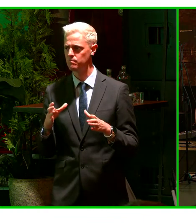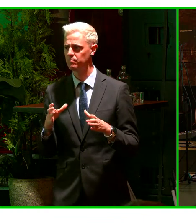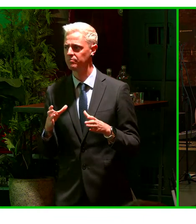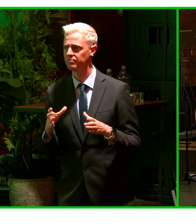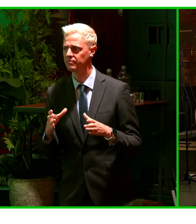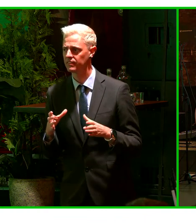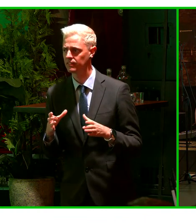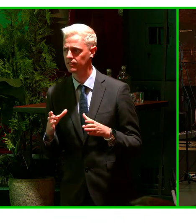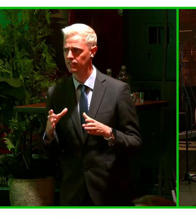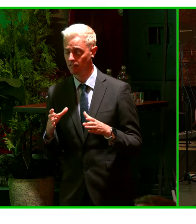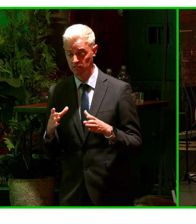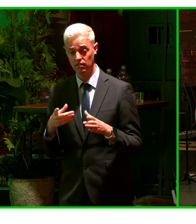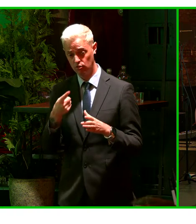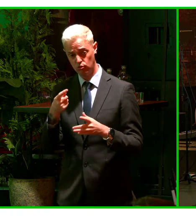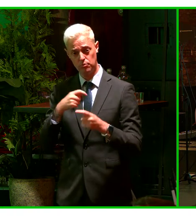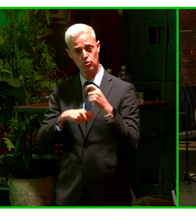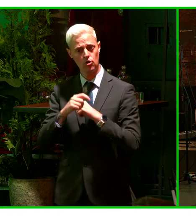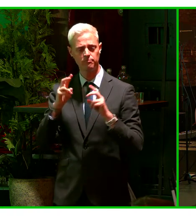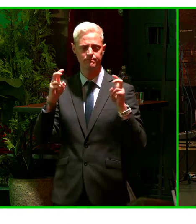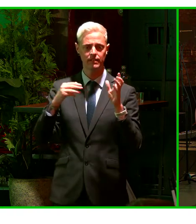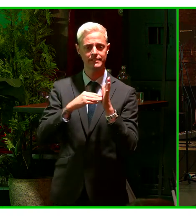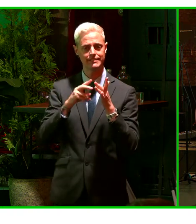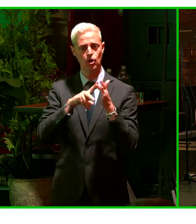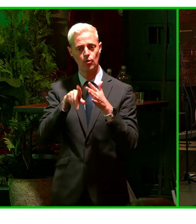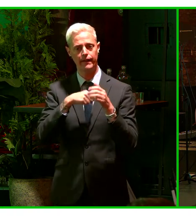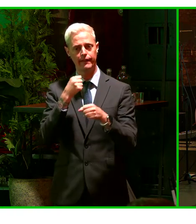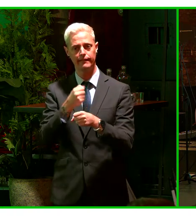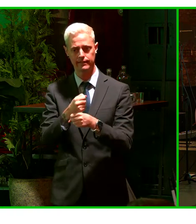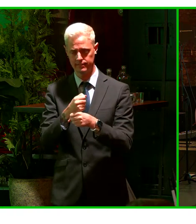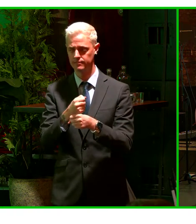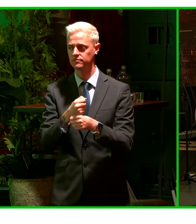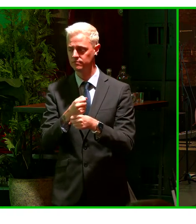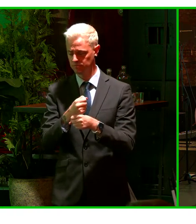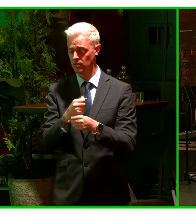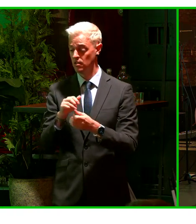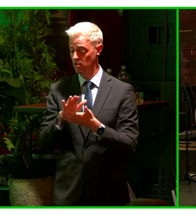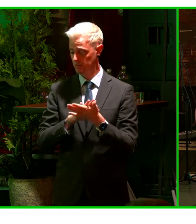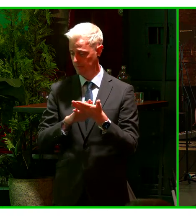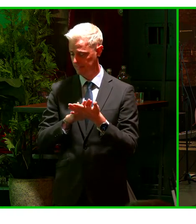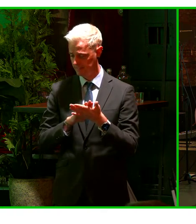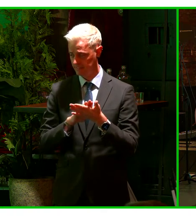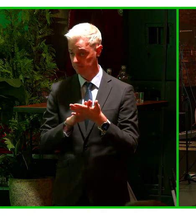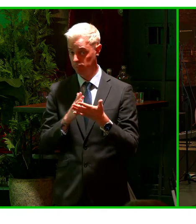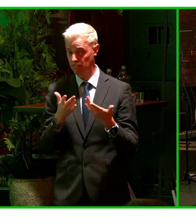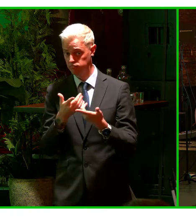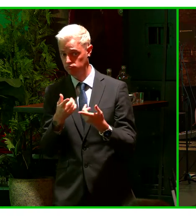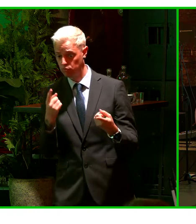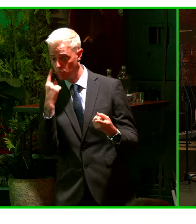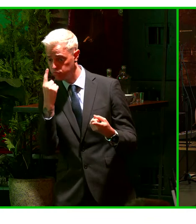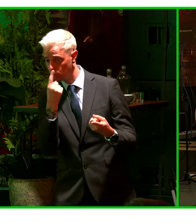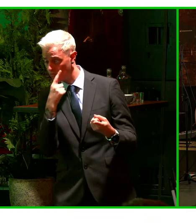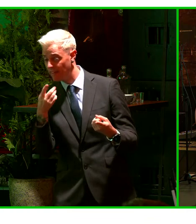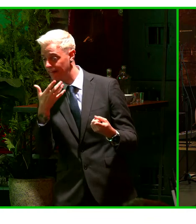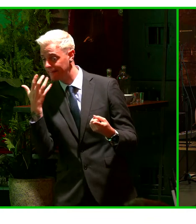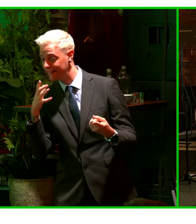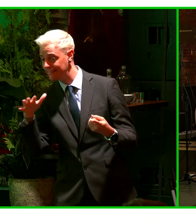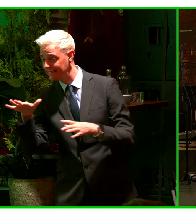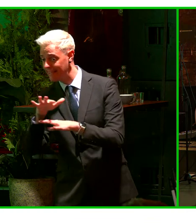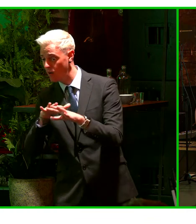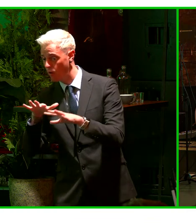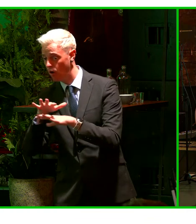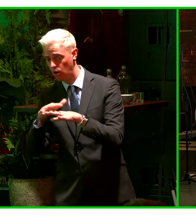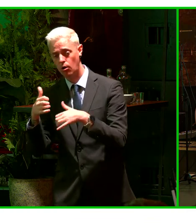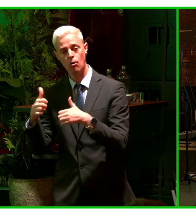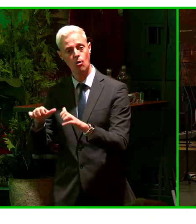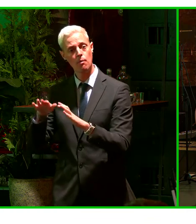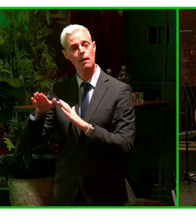potential for zoning around heat networks, which effectively will allow you, if you could prove that the heat network is